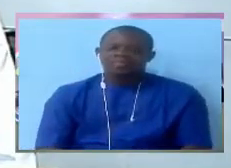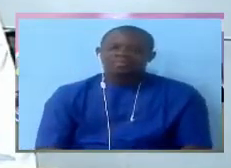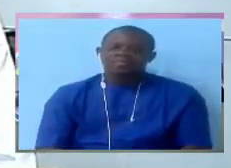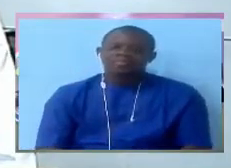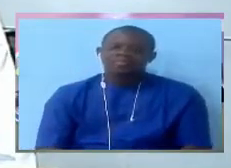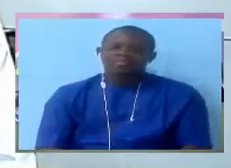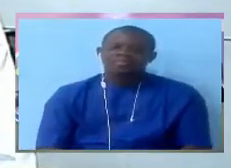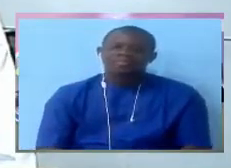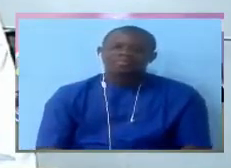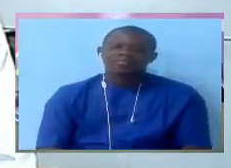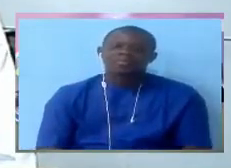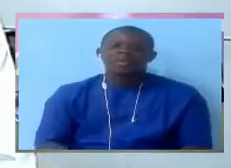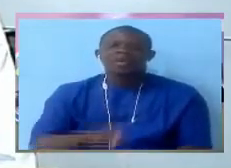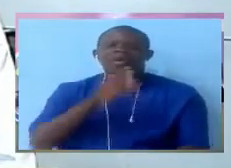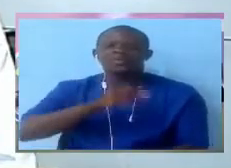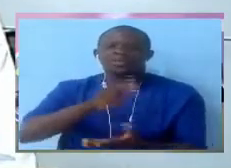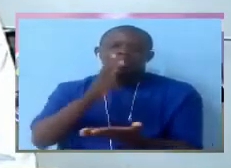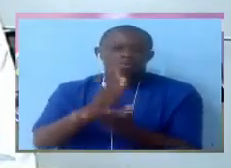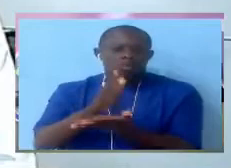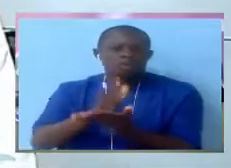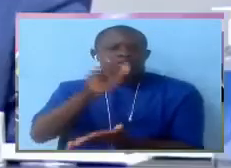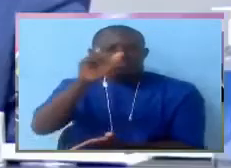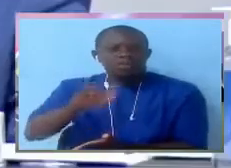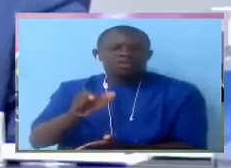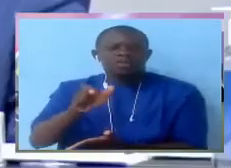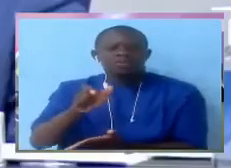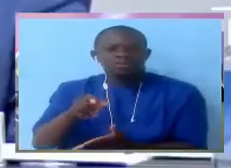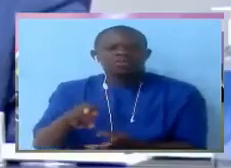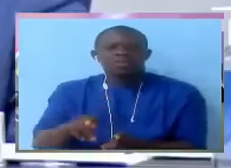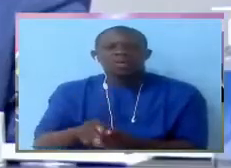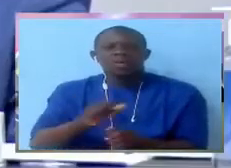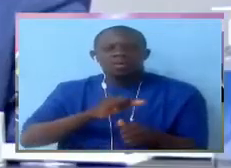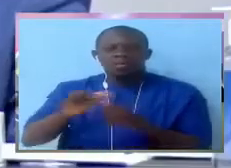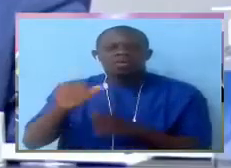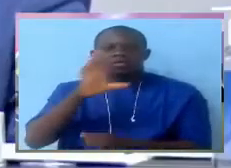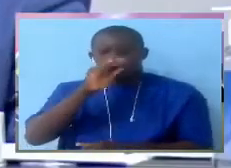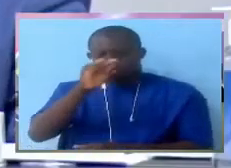do. Mr. Witness, you speaking in, you're supposed to be speaking